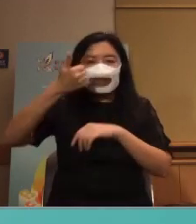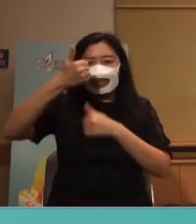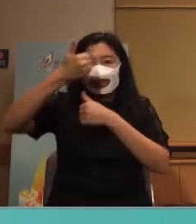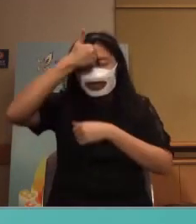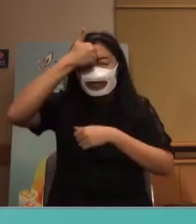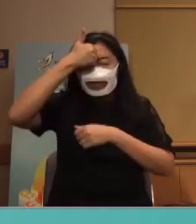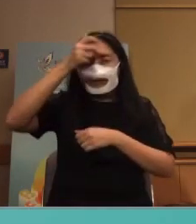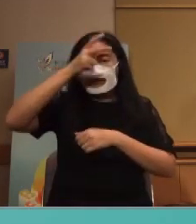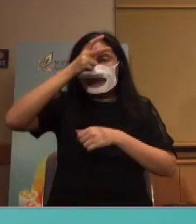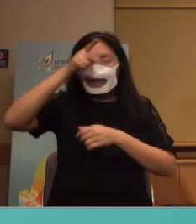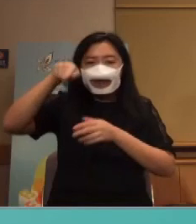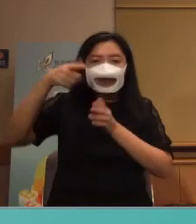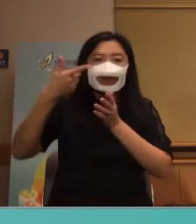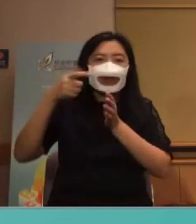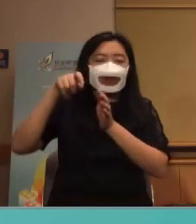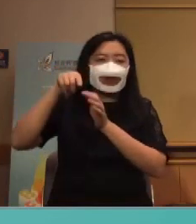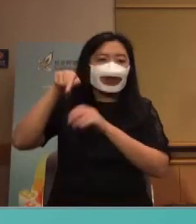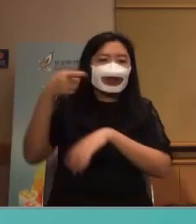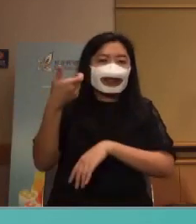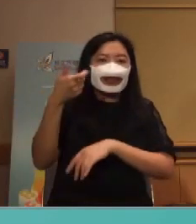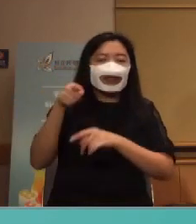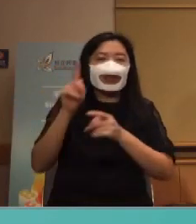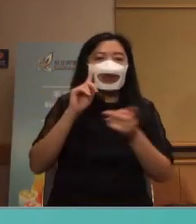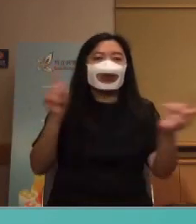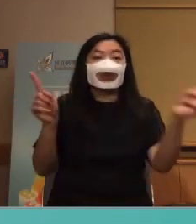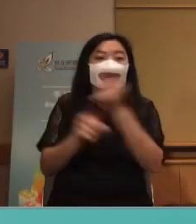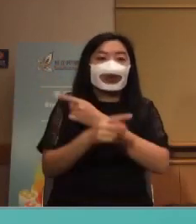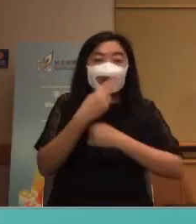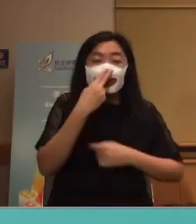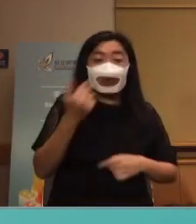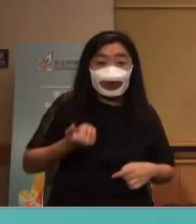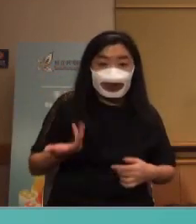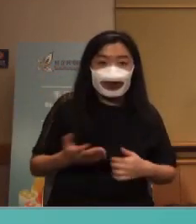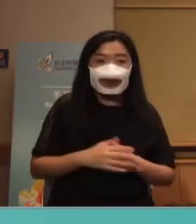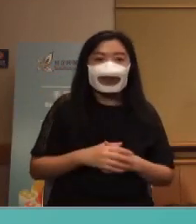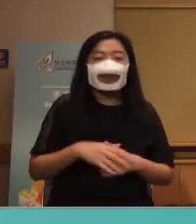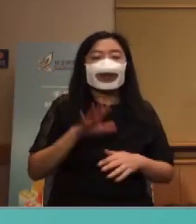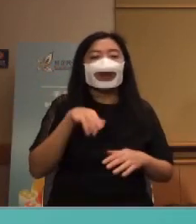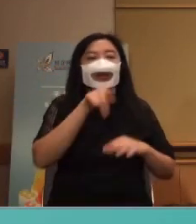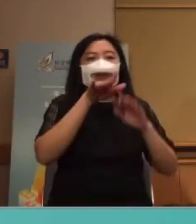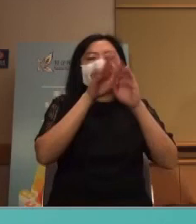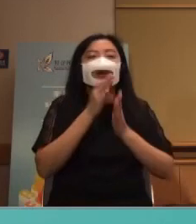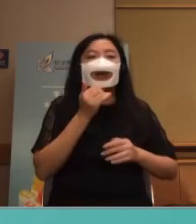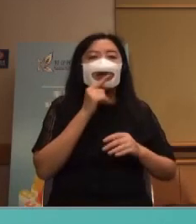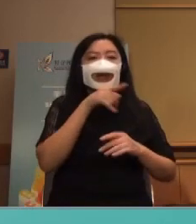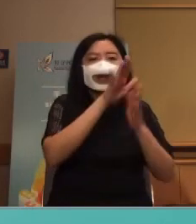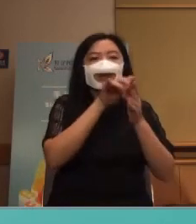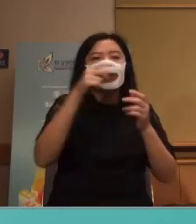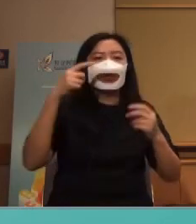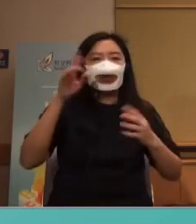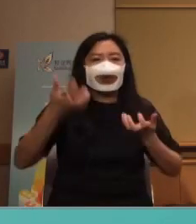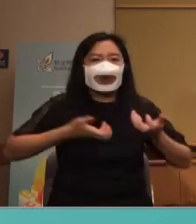Exactly, and these are views most definitely expressed by a DGen here. Thank you very much for your question. We do get it,